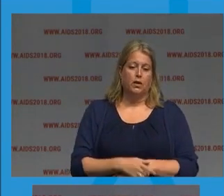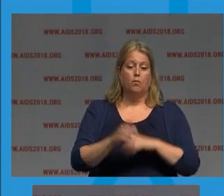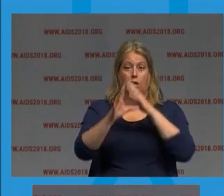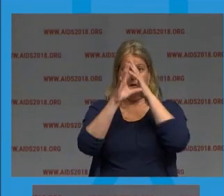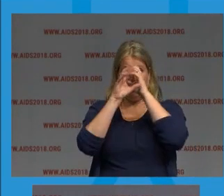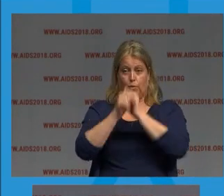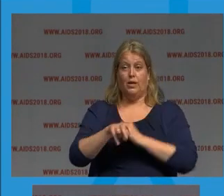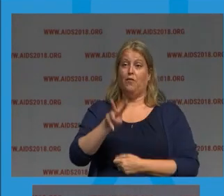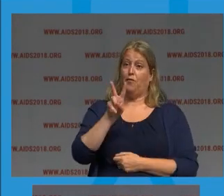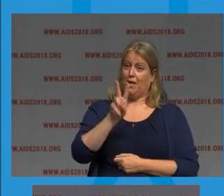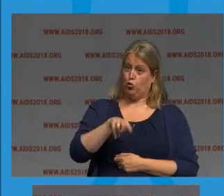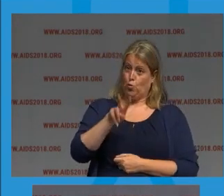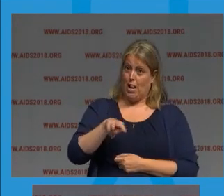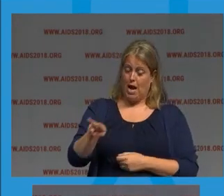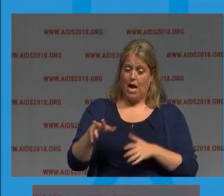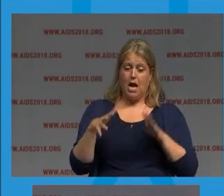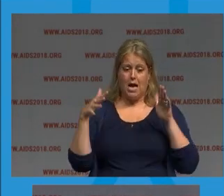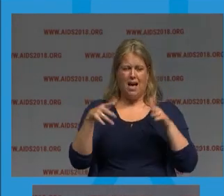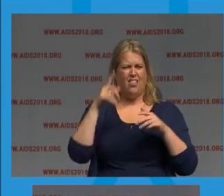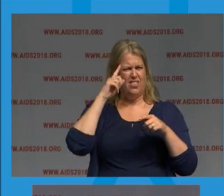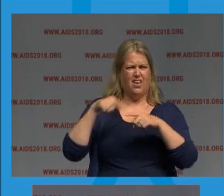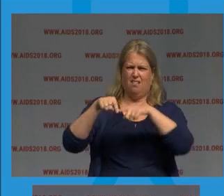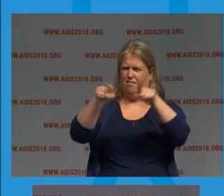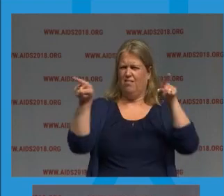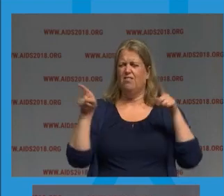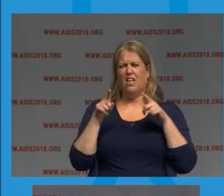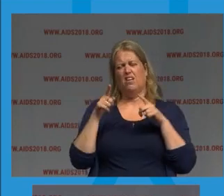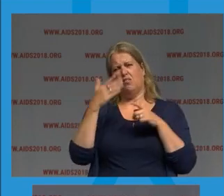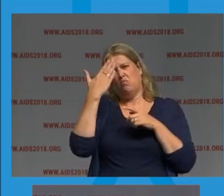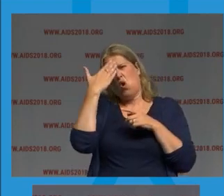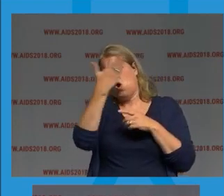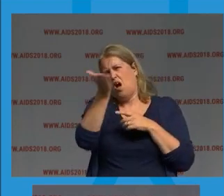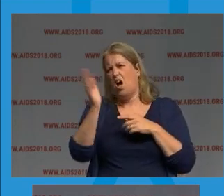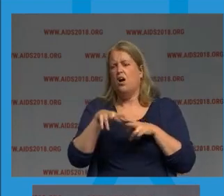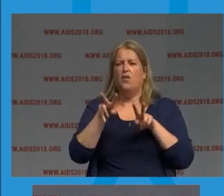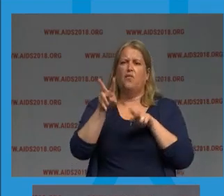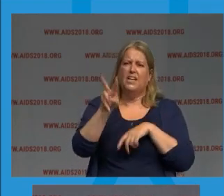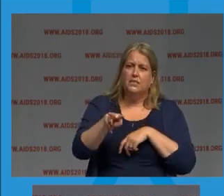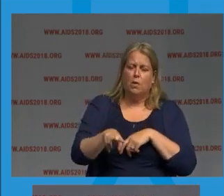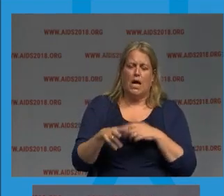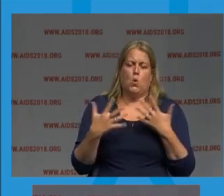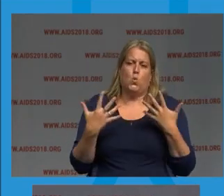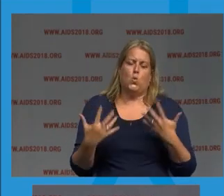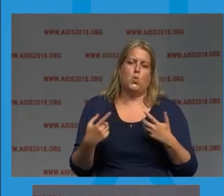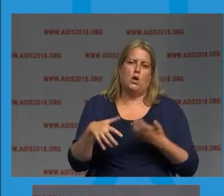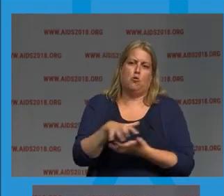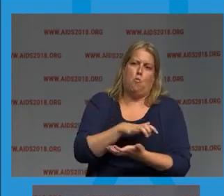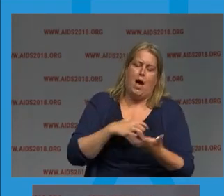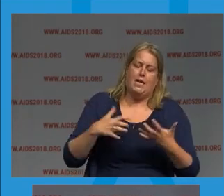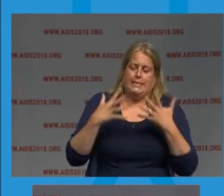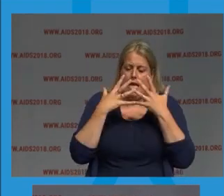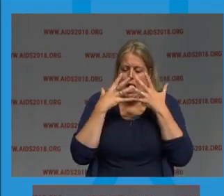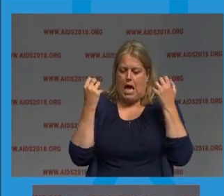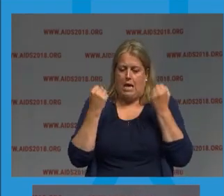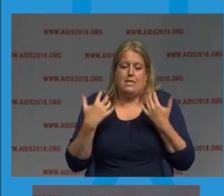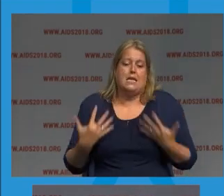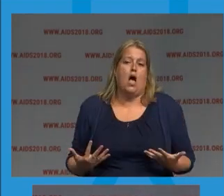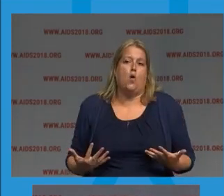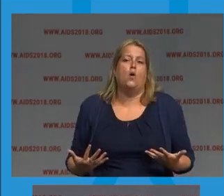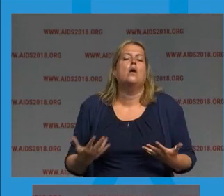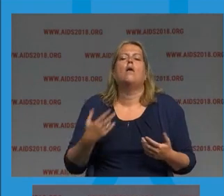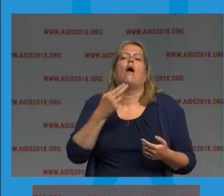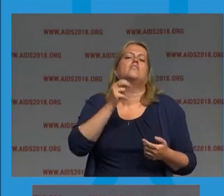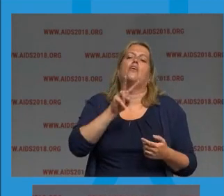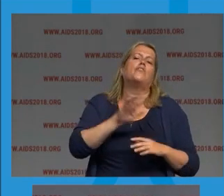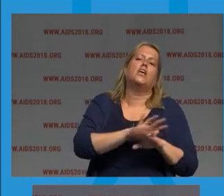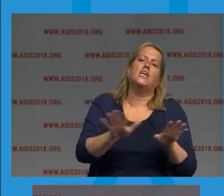on Venezuela a little bit, I think people in this room recognize that Venezuela is a country in true crisis. And that doesn't just affect HIV,